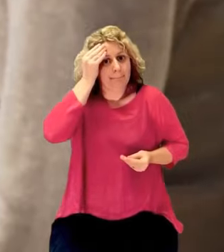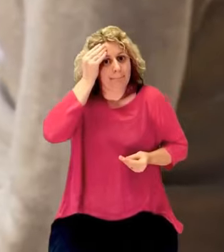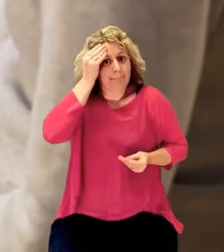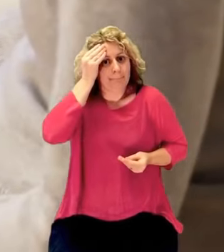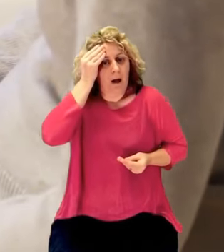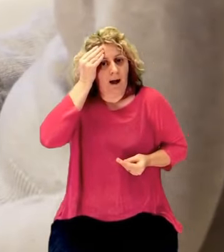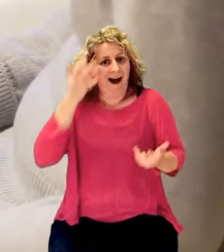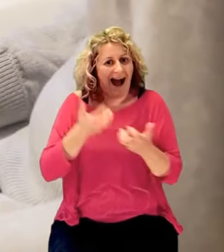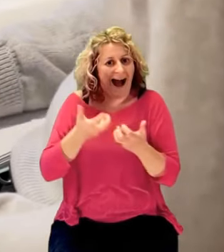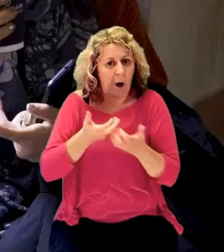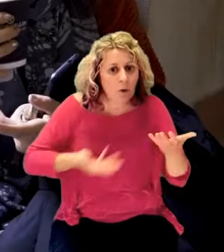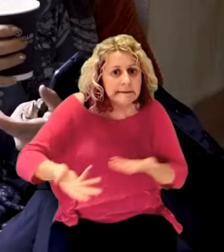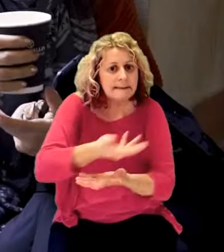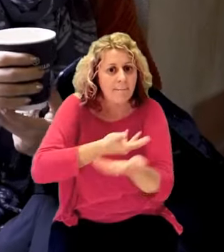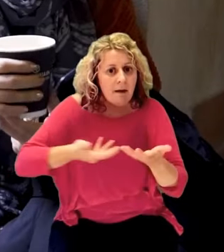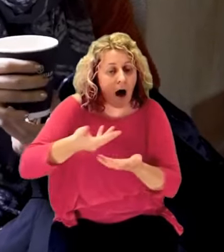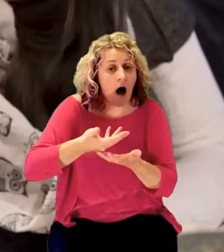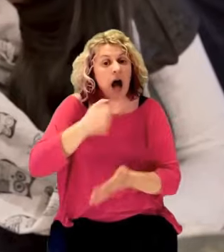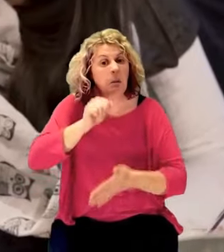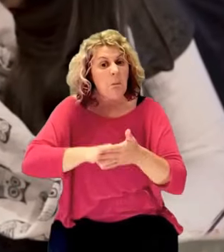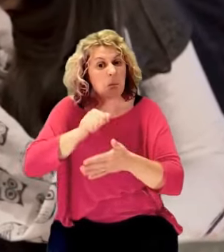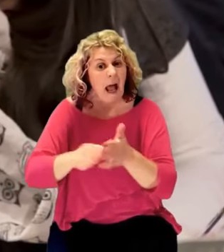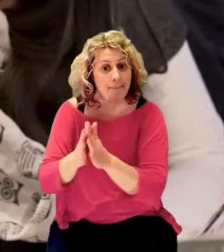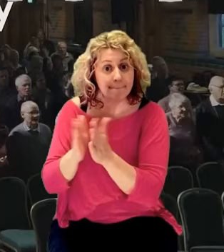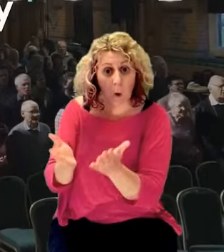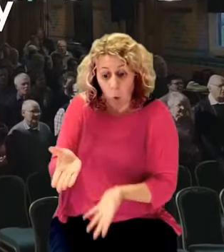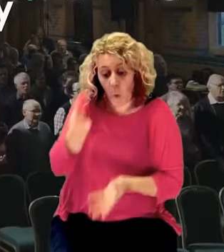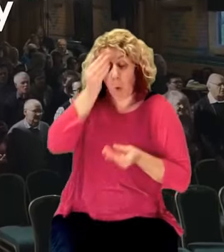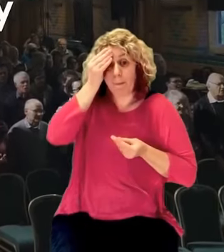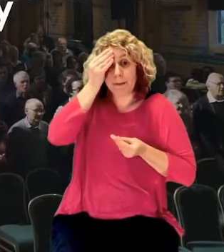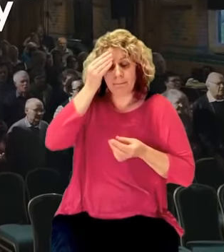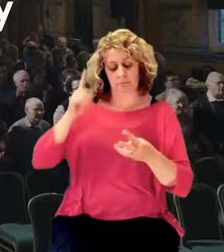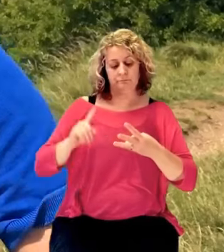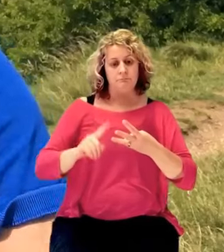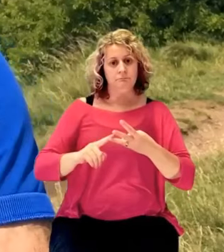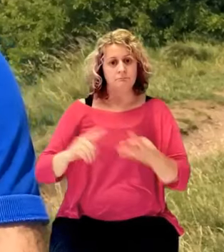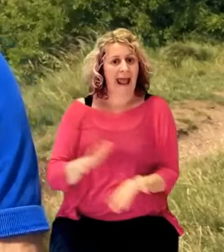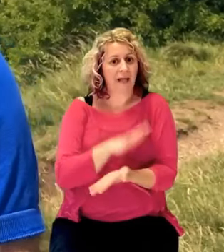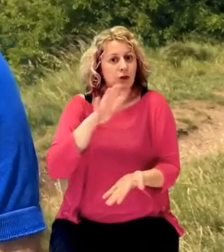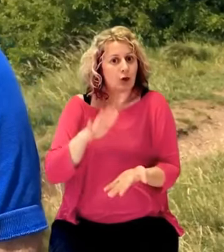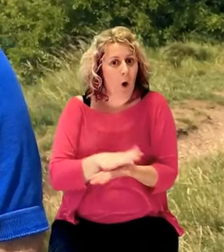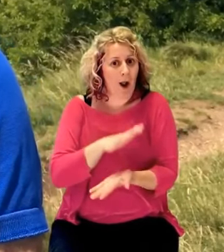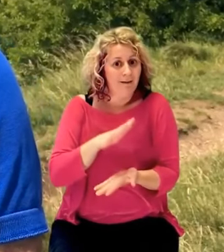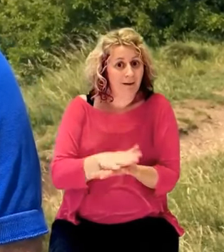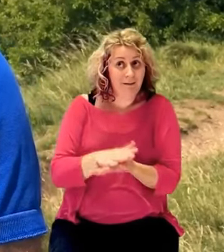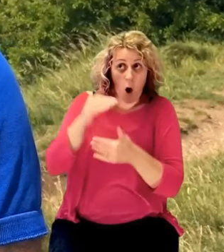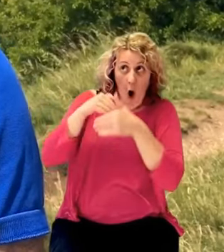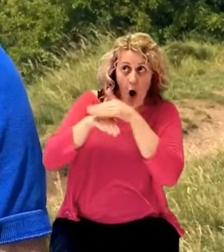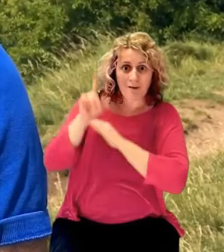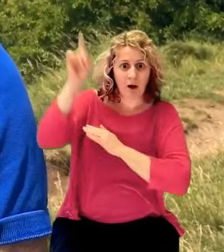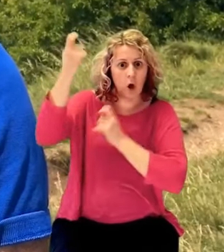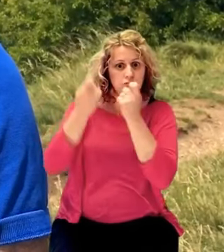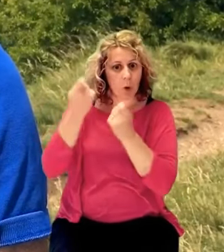an extensive bookstall. Enjoy a fun and memorable day together, a day that under God we trust will